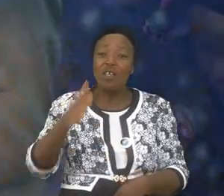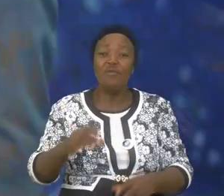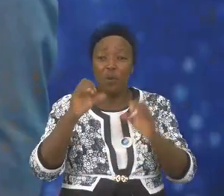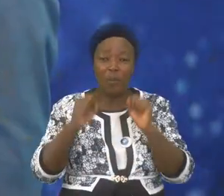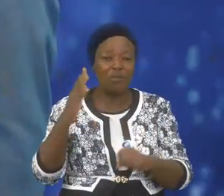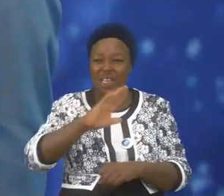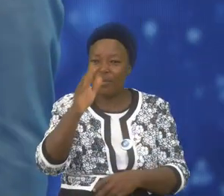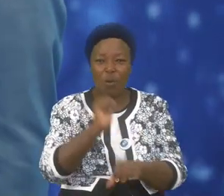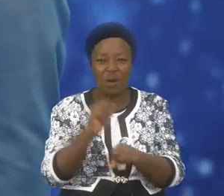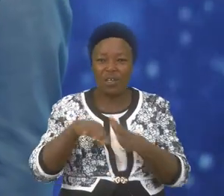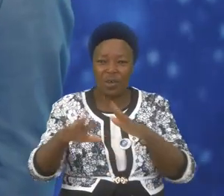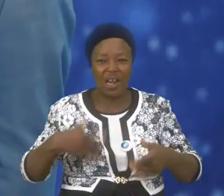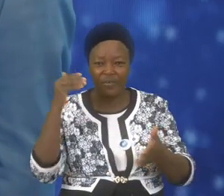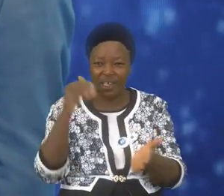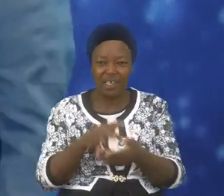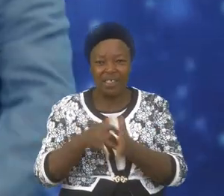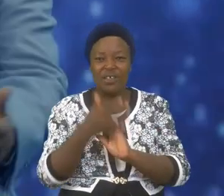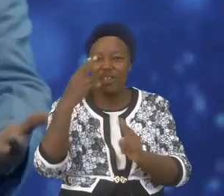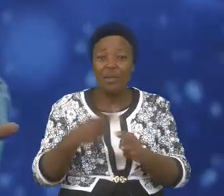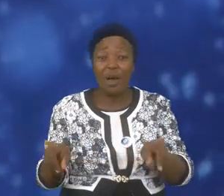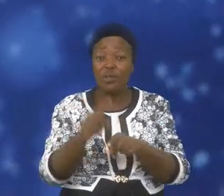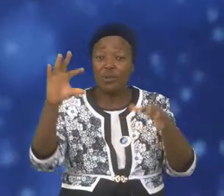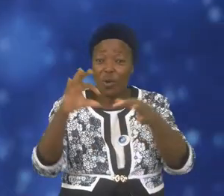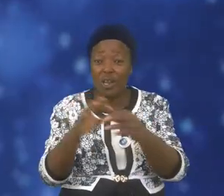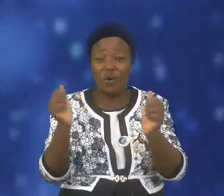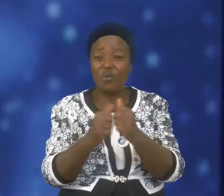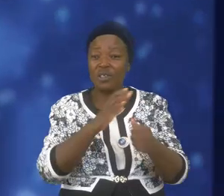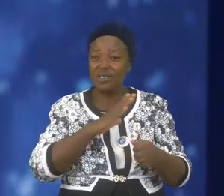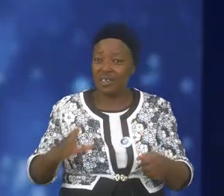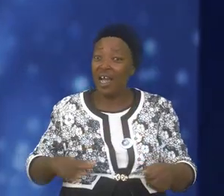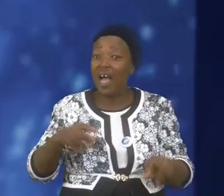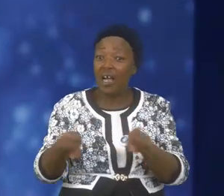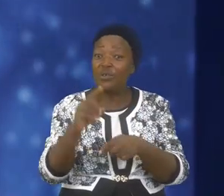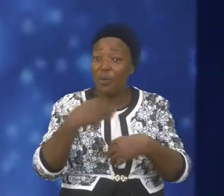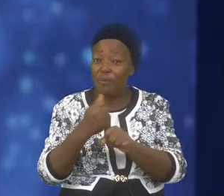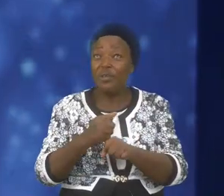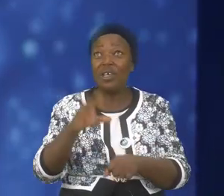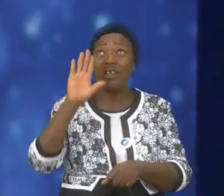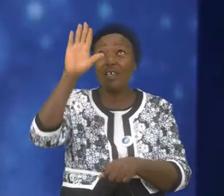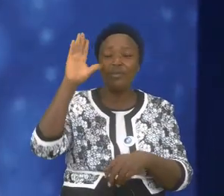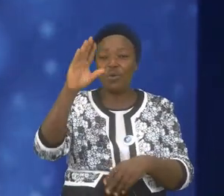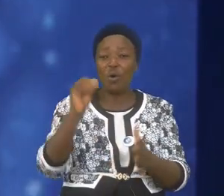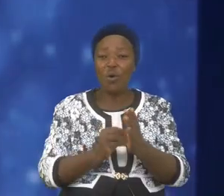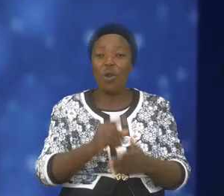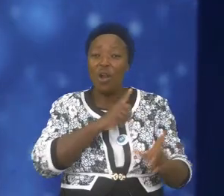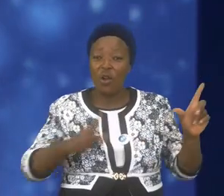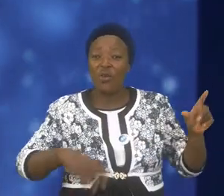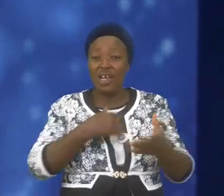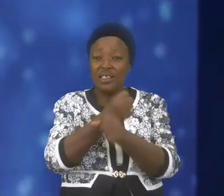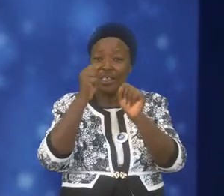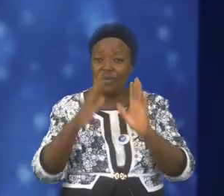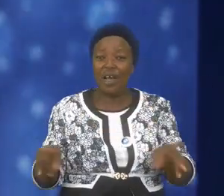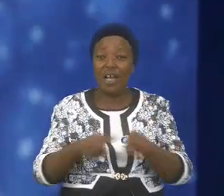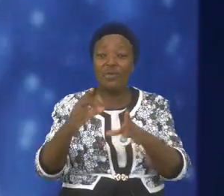as you make him your Lord and Savior, as you receive him today as your Lord and your